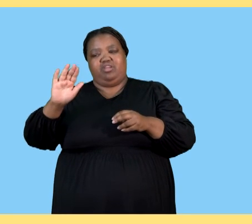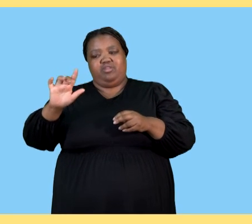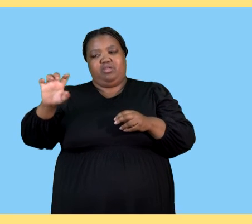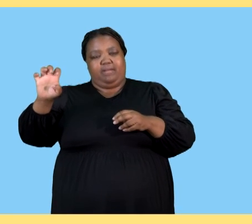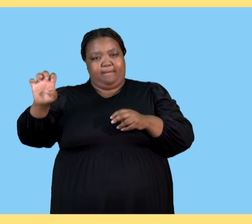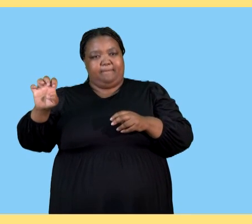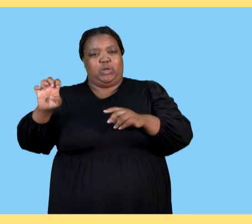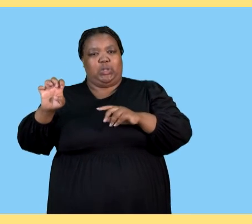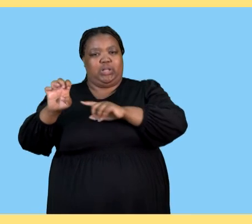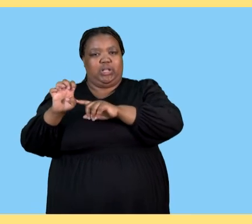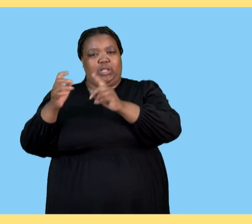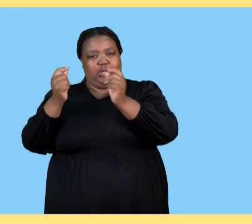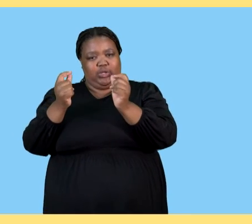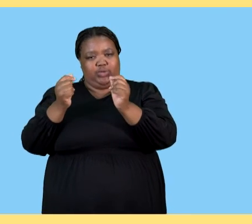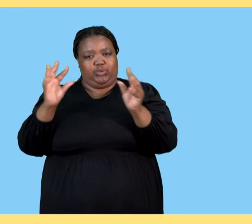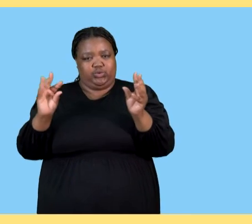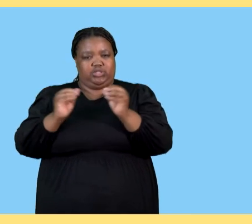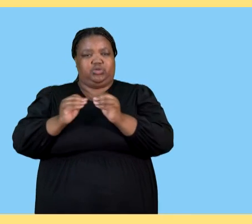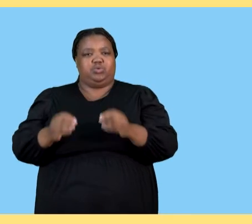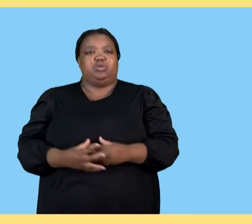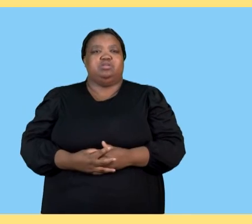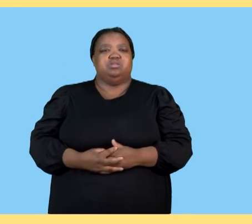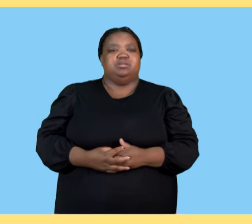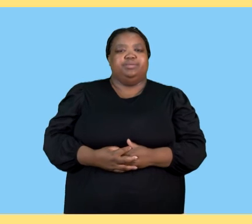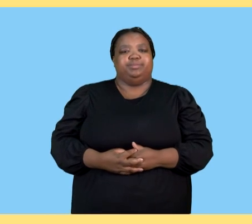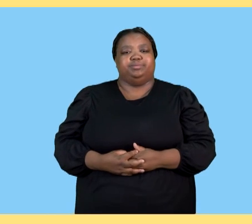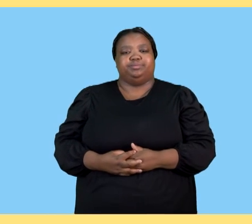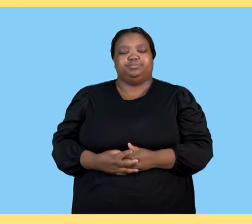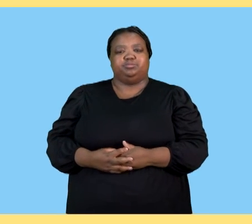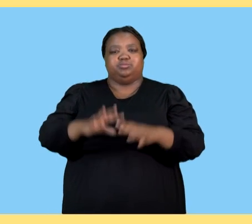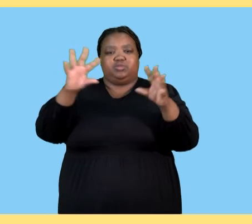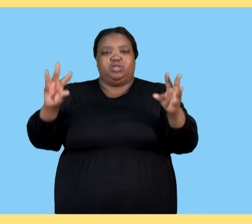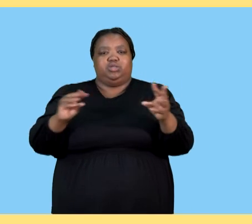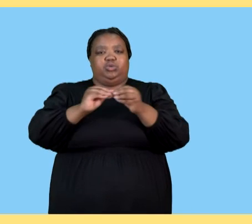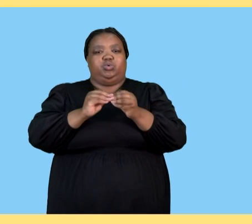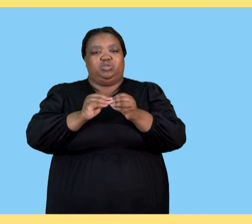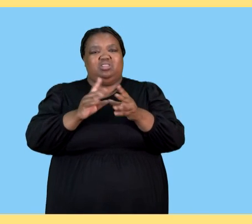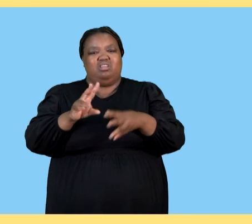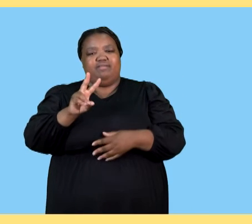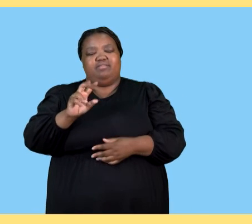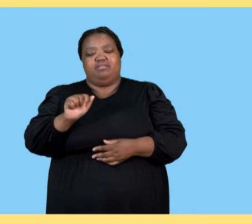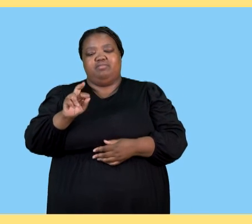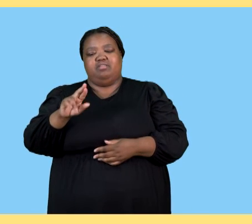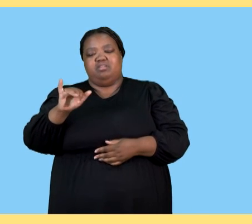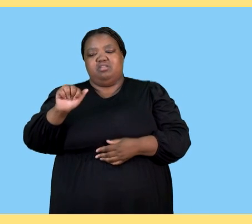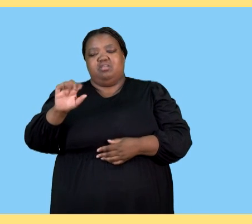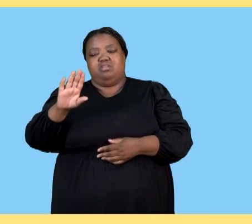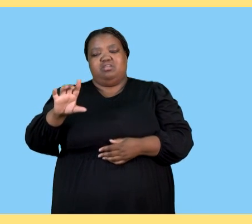variable cost. My total variable cost. When I have my total variable